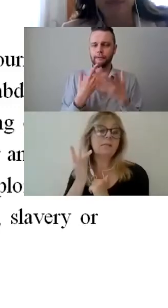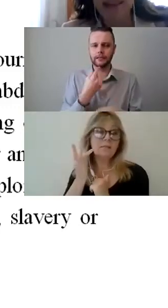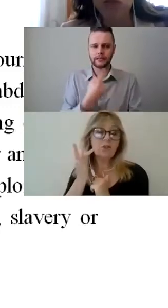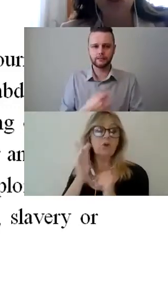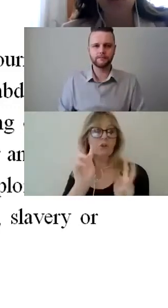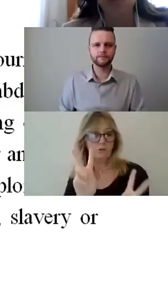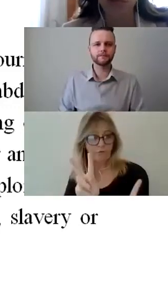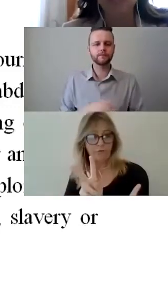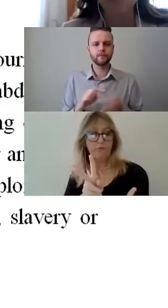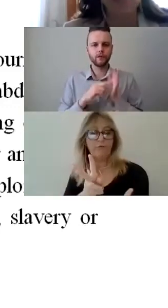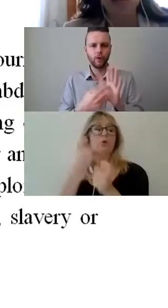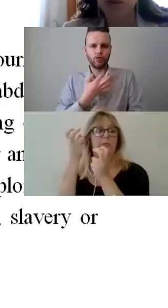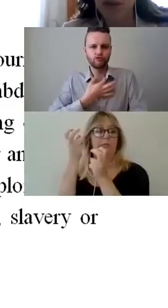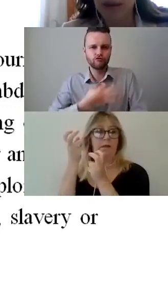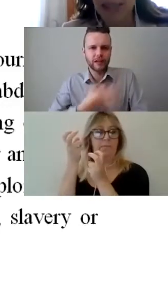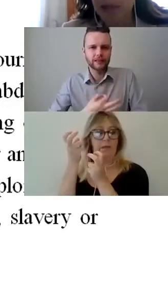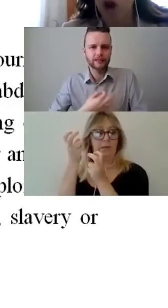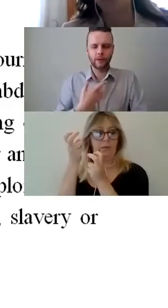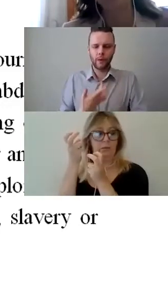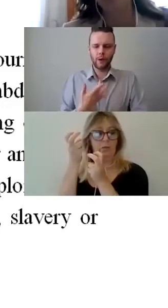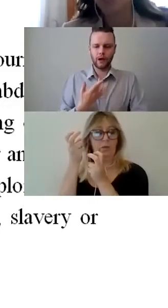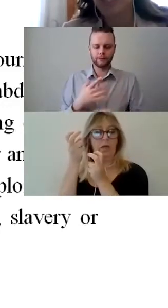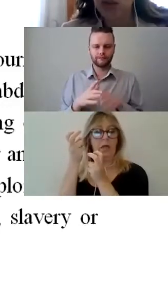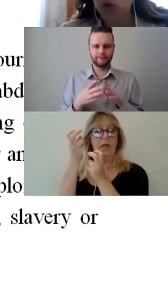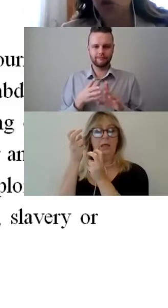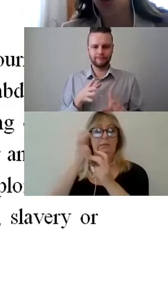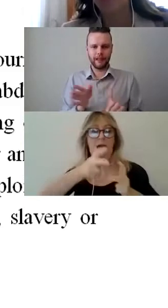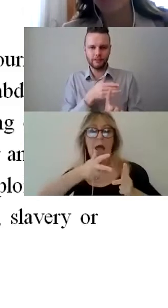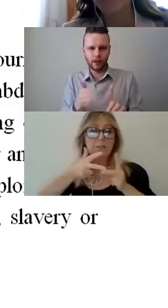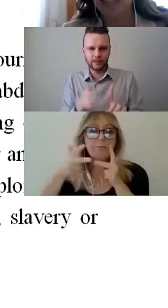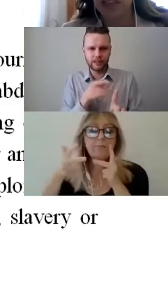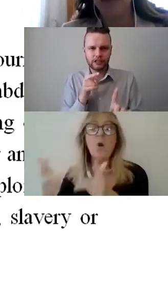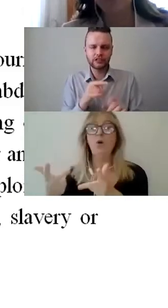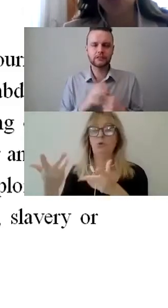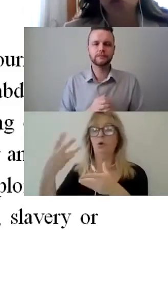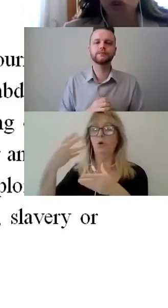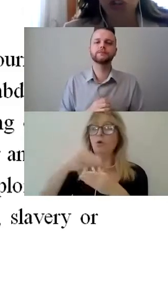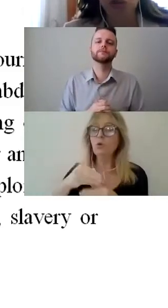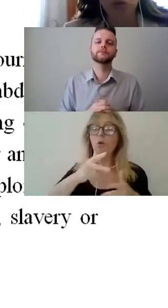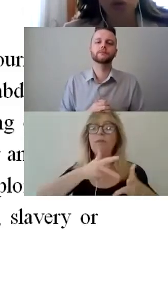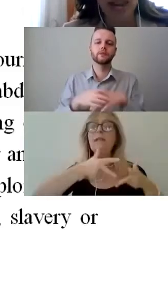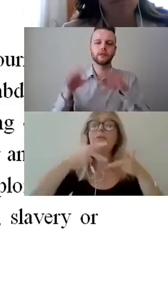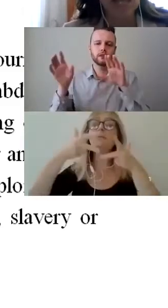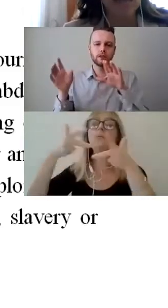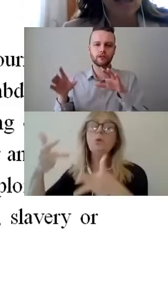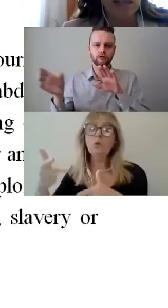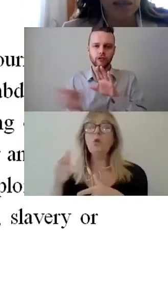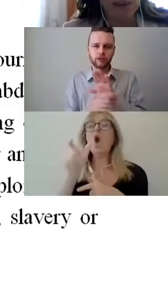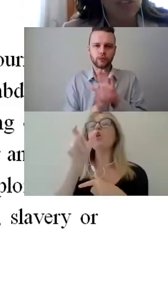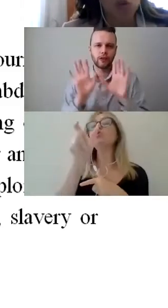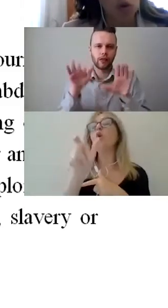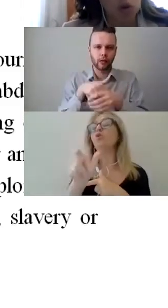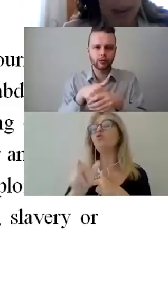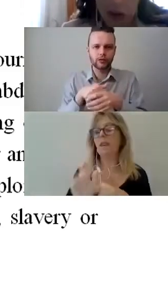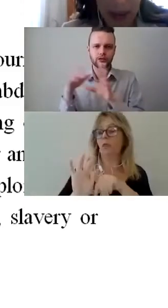highlighting the risk for exploitation, the transport, inclusion, transfer